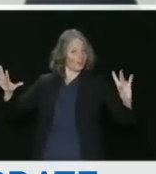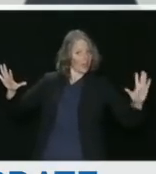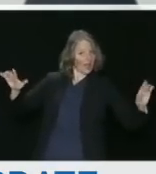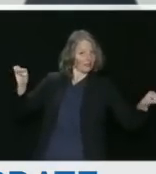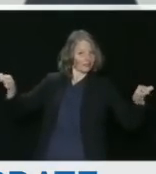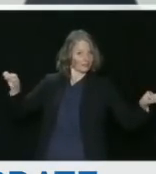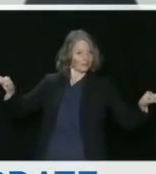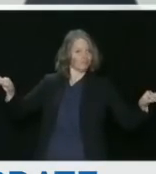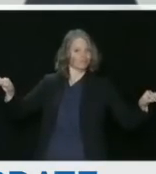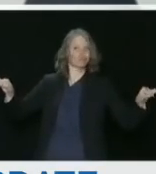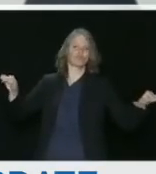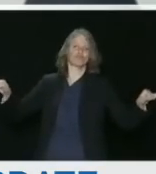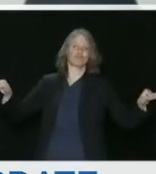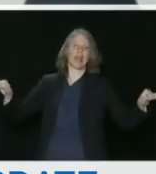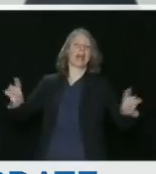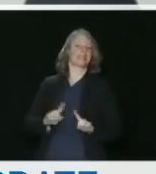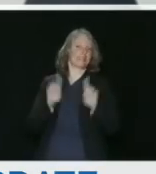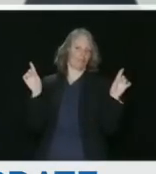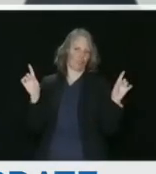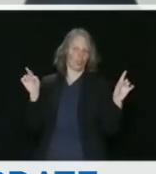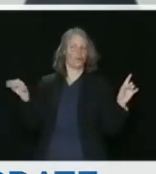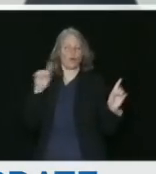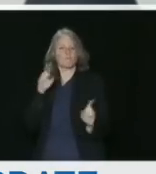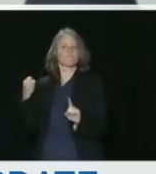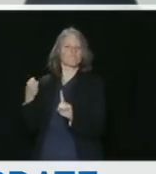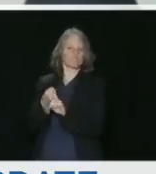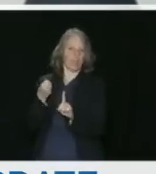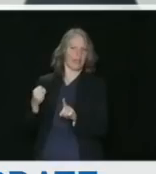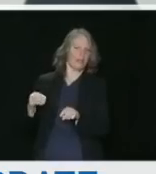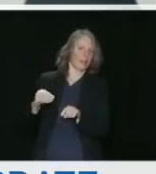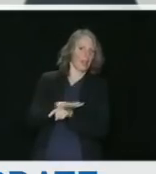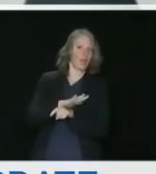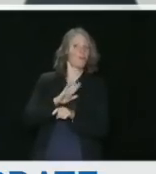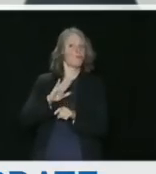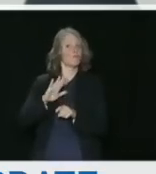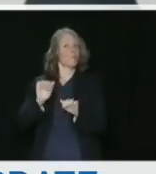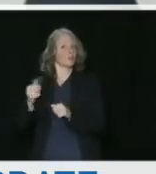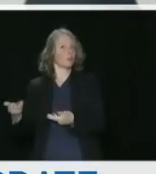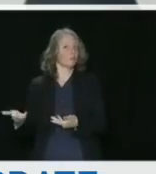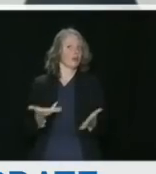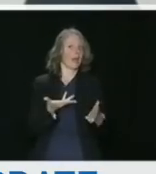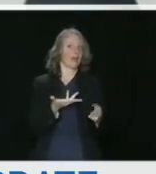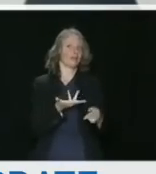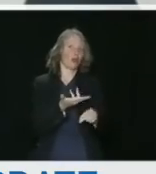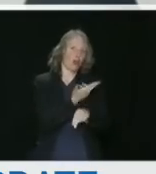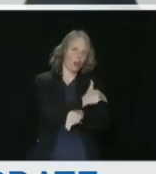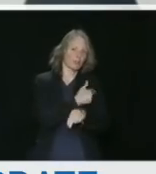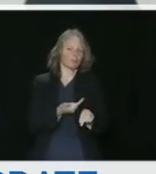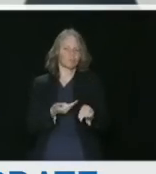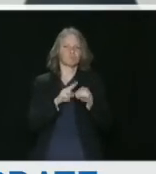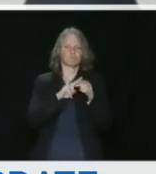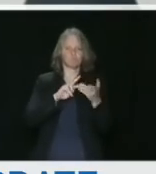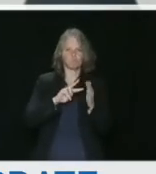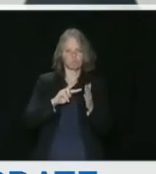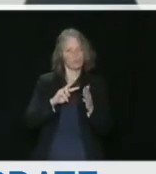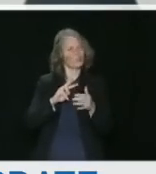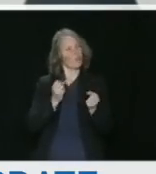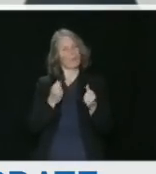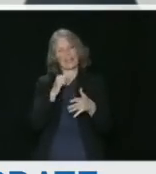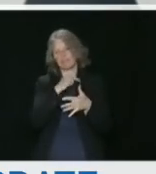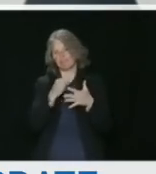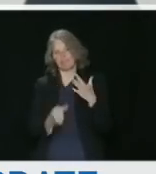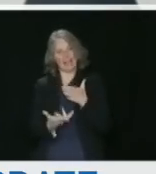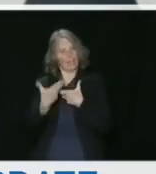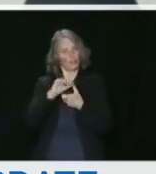would influence it. For example, another factor we're looking at is sort of the capacity of hospitals and what might happen. So lots of things in there. And as Dr.